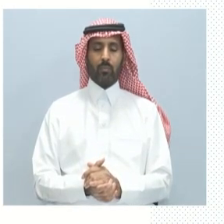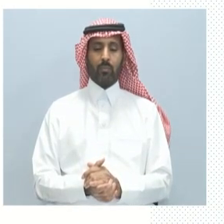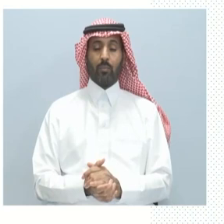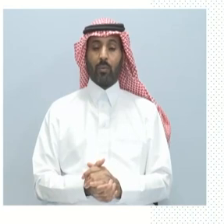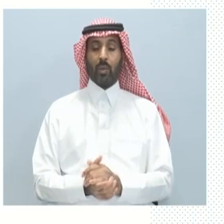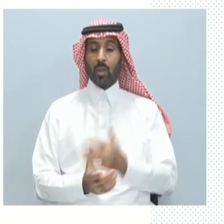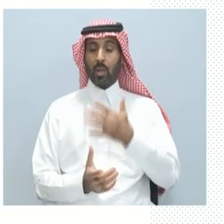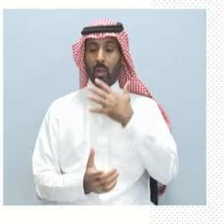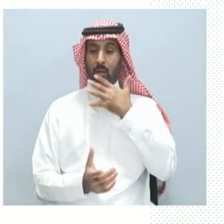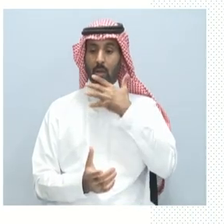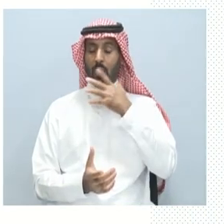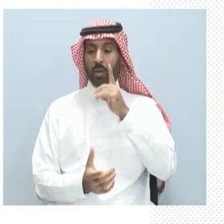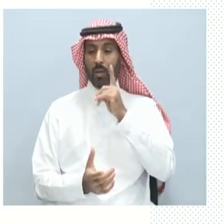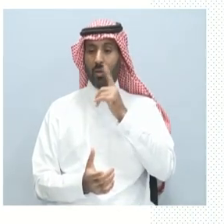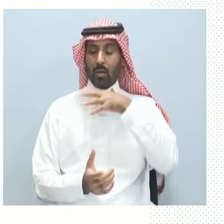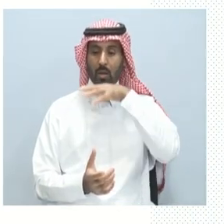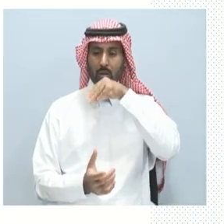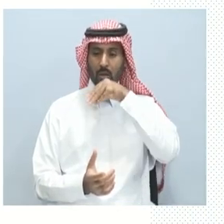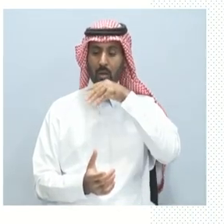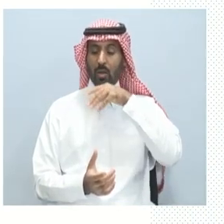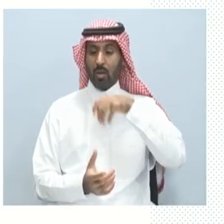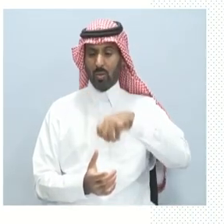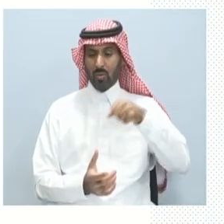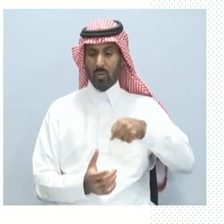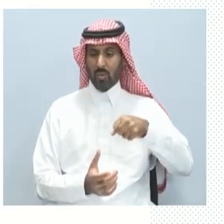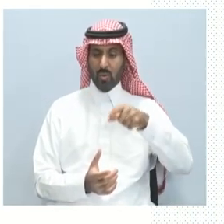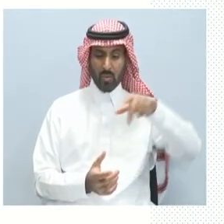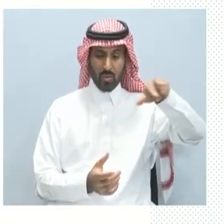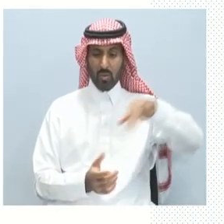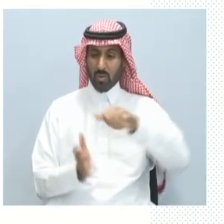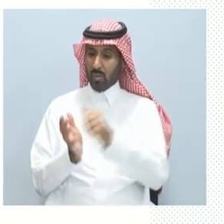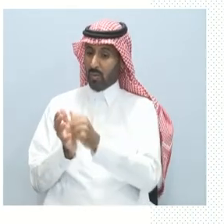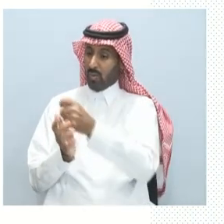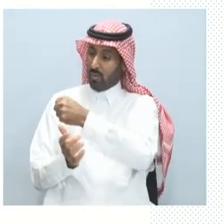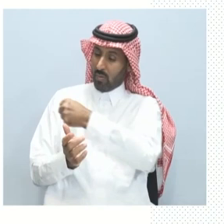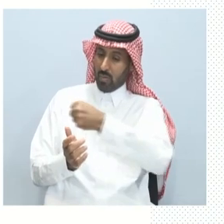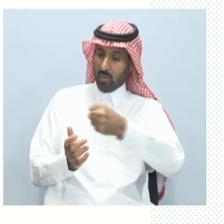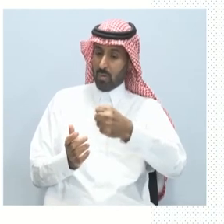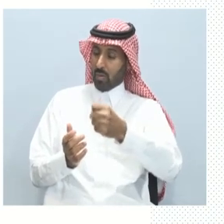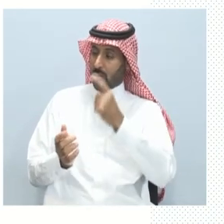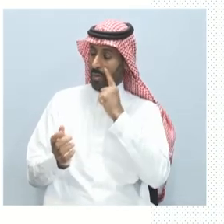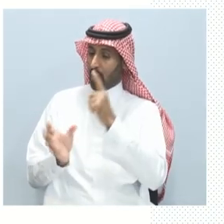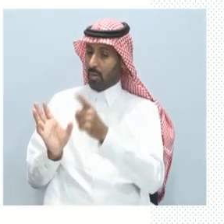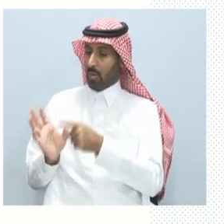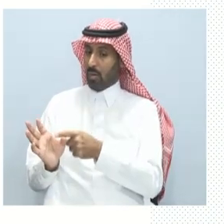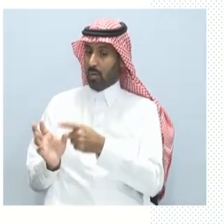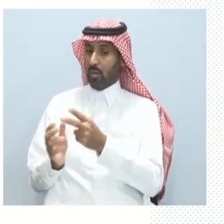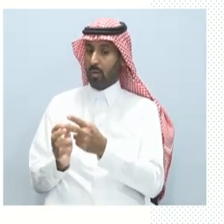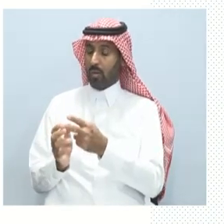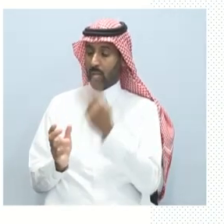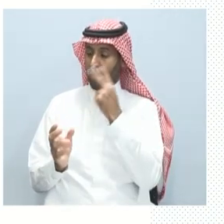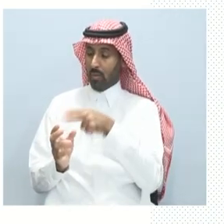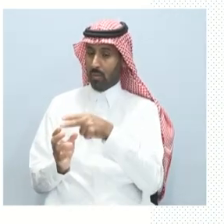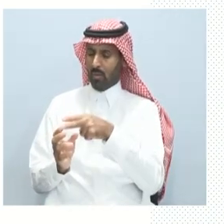When grandfather came home, he opened the door to the little drawing room to admire his creation and found